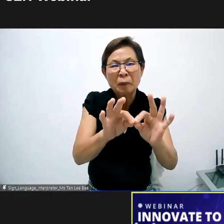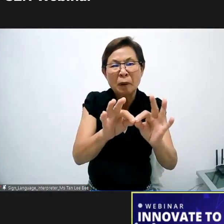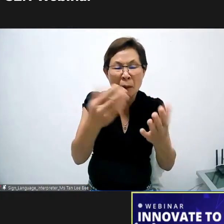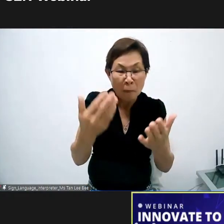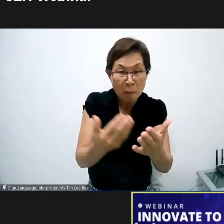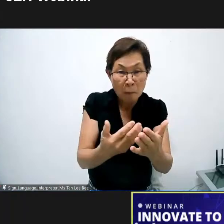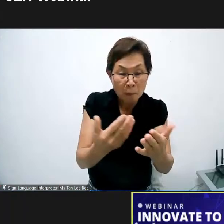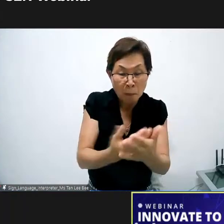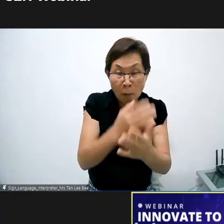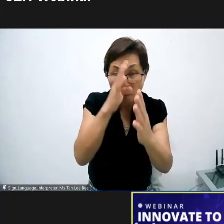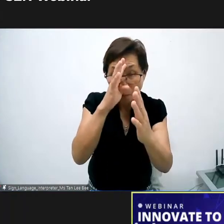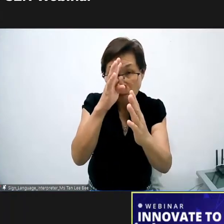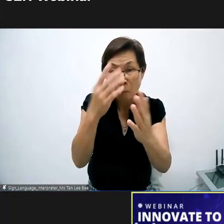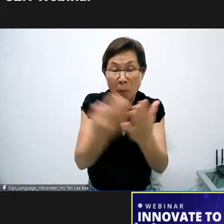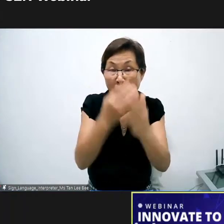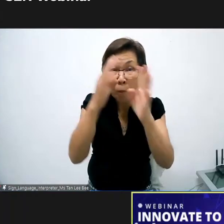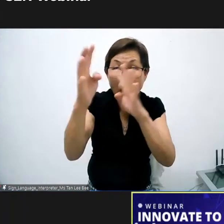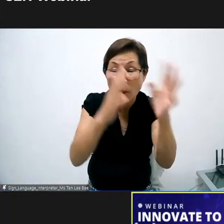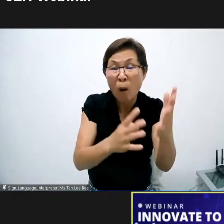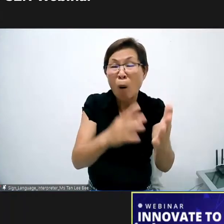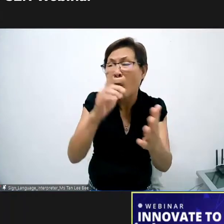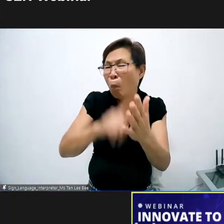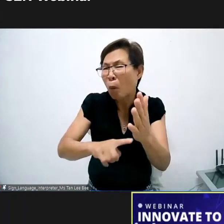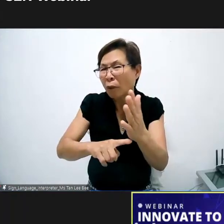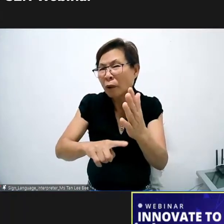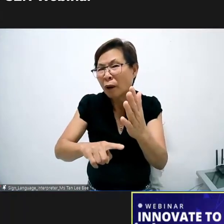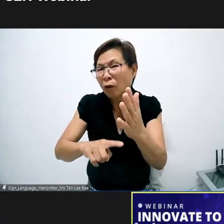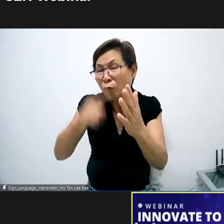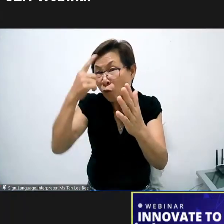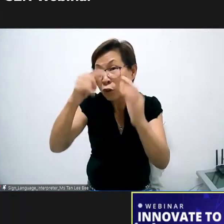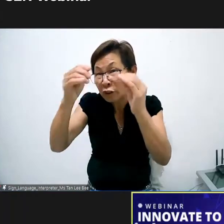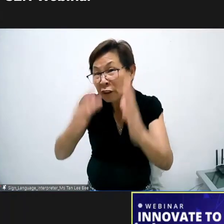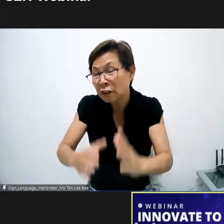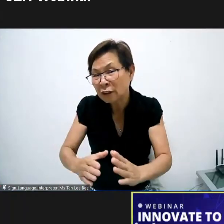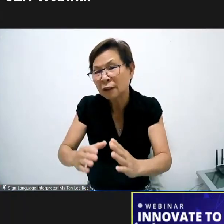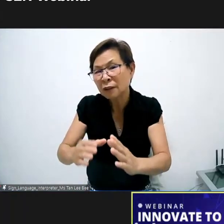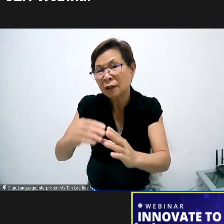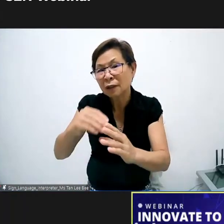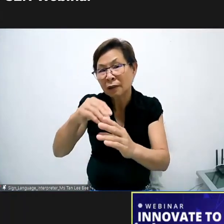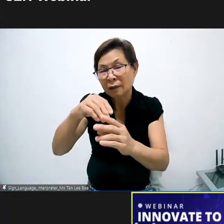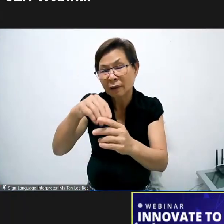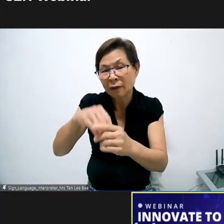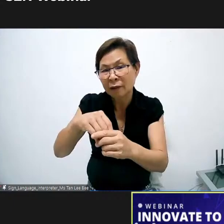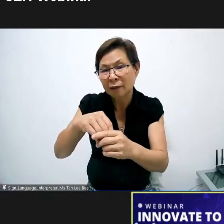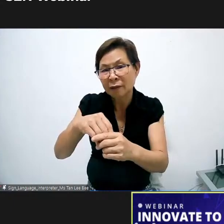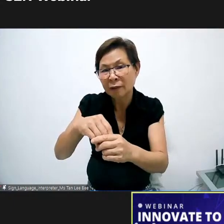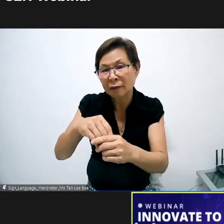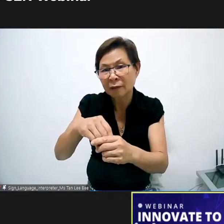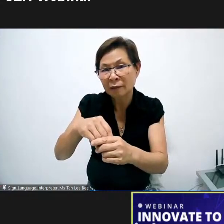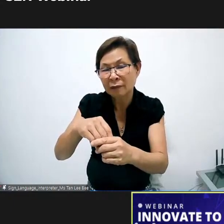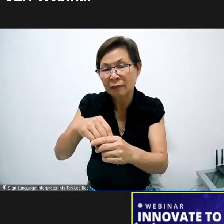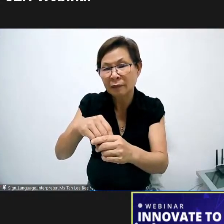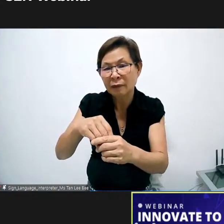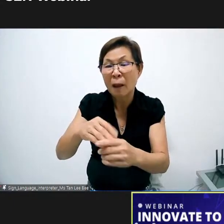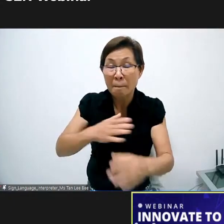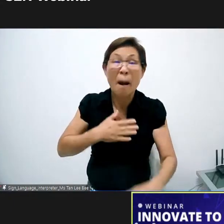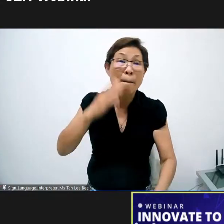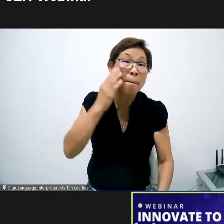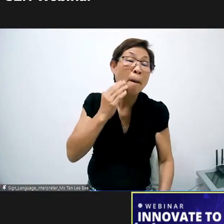Okay, thank you very much, Ms. Sohaila. Okay, based on my experience engaging